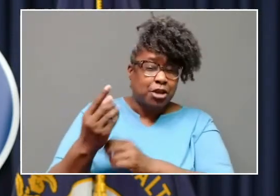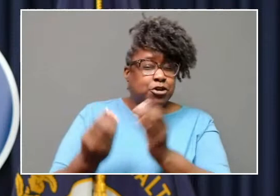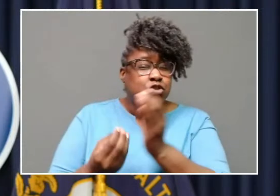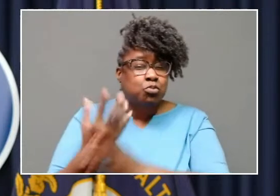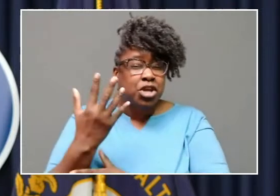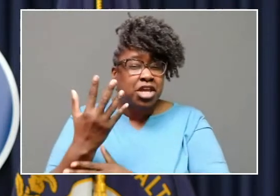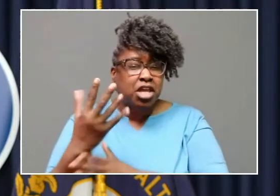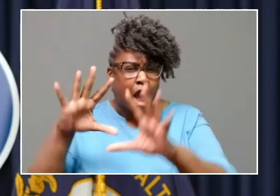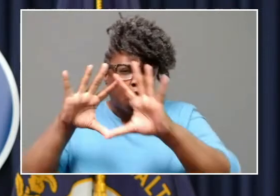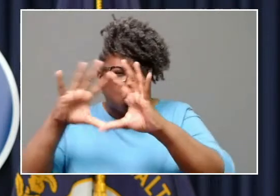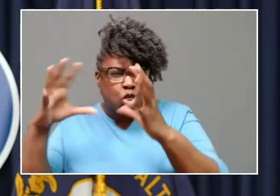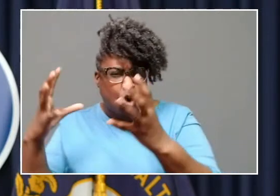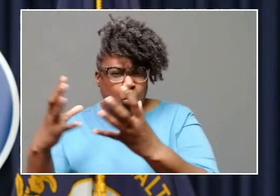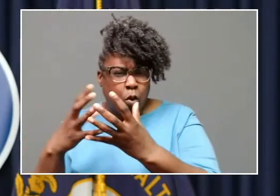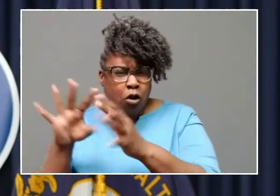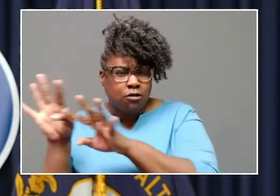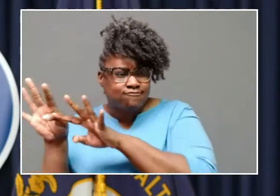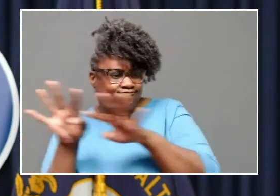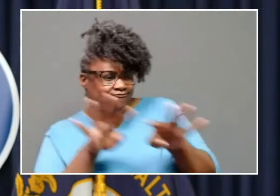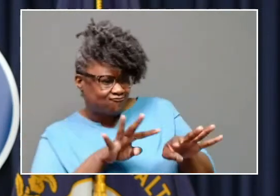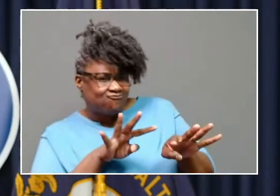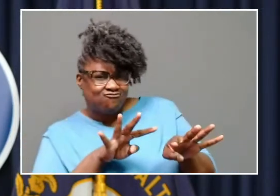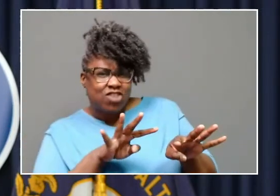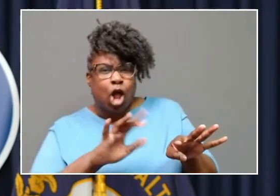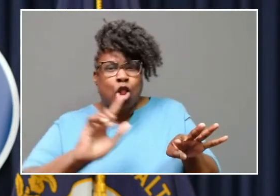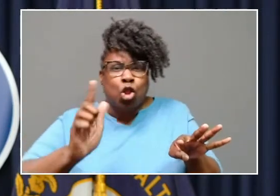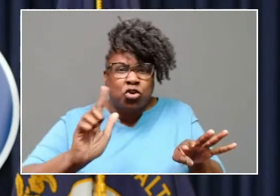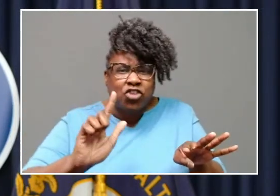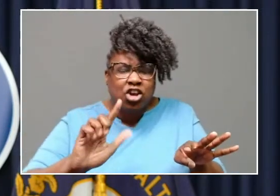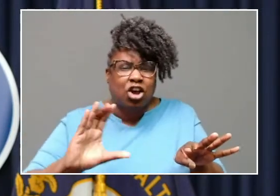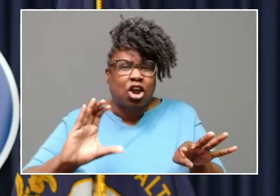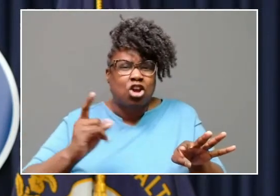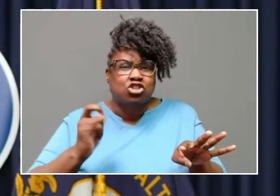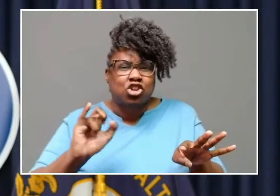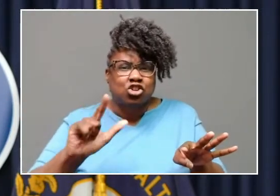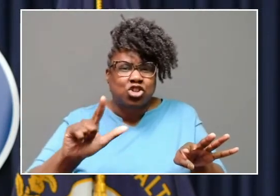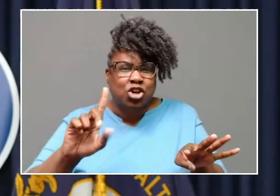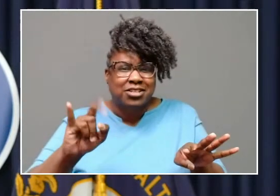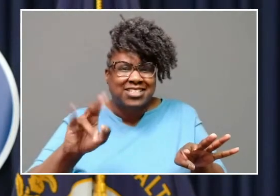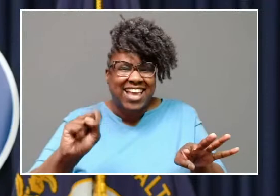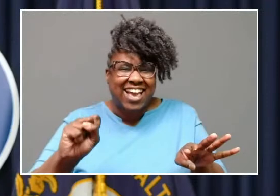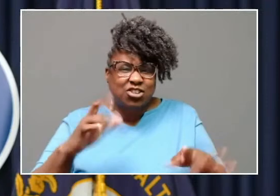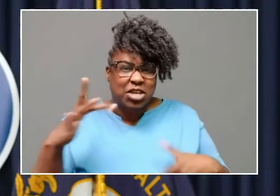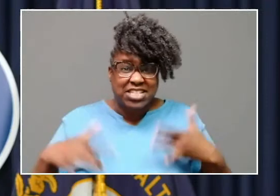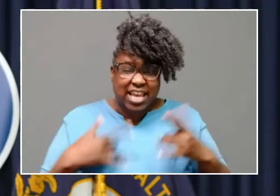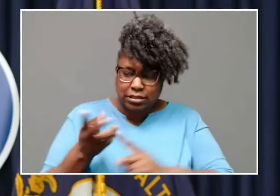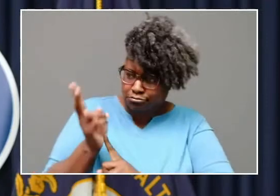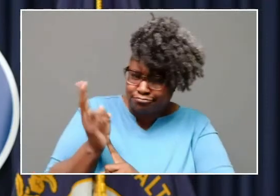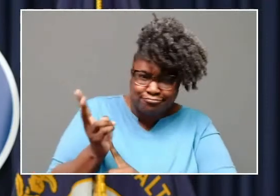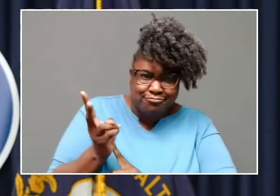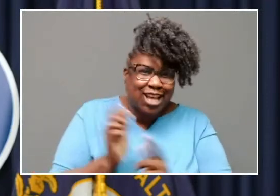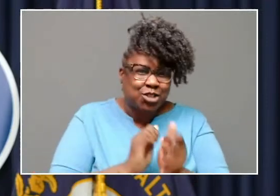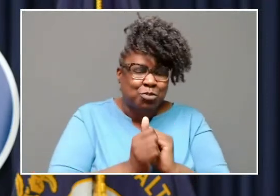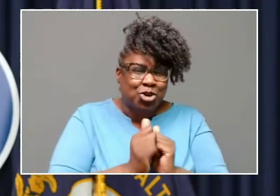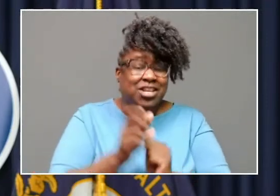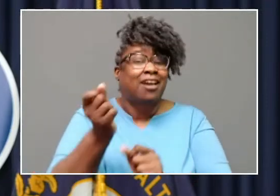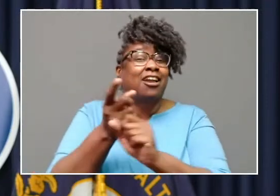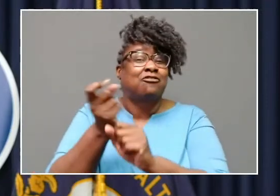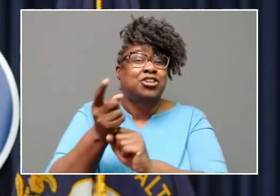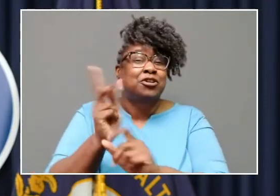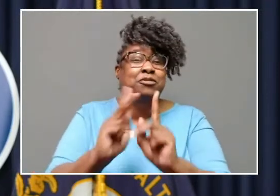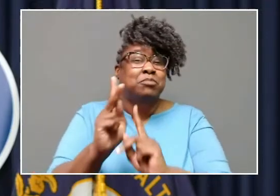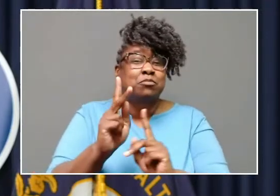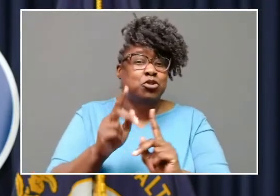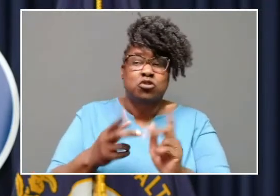to Louisville, and to Churchill Downs for the most exciting 2 minutes in sports. And every year, the people of Kentucky show the world why the